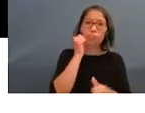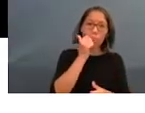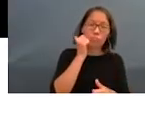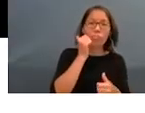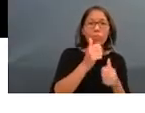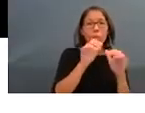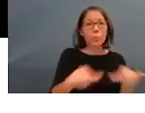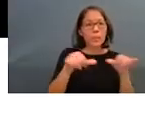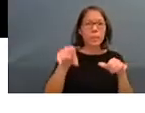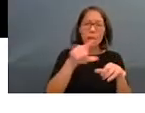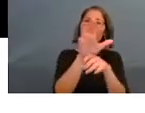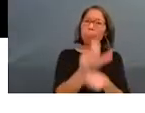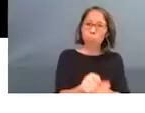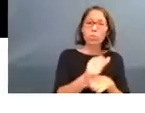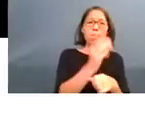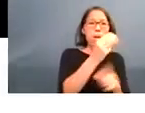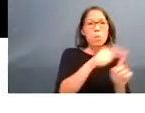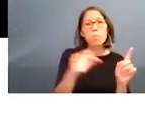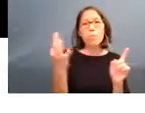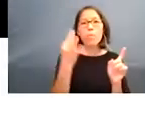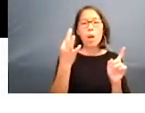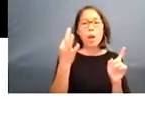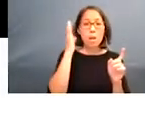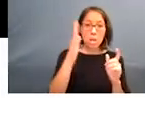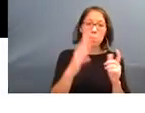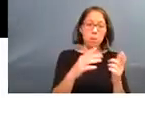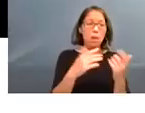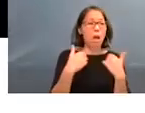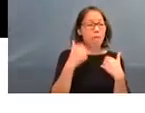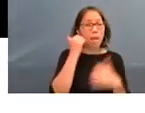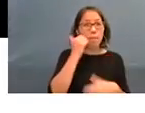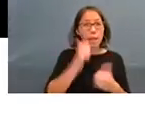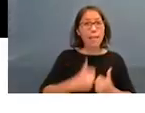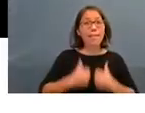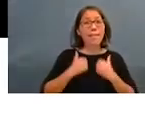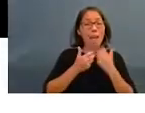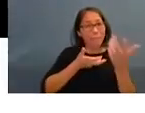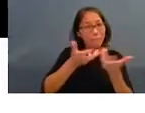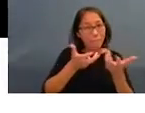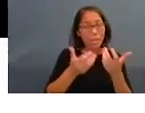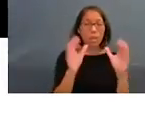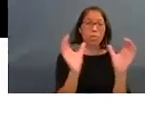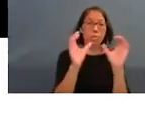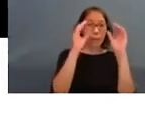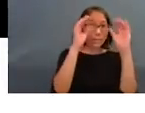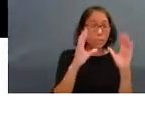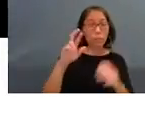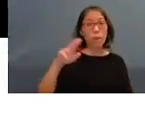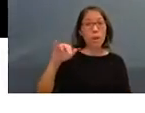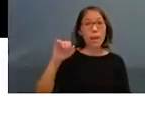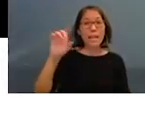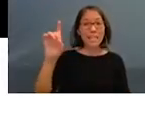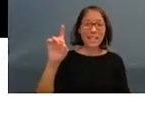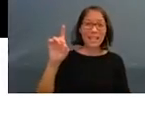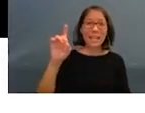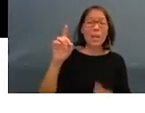you're very accustomed to. It will feature daily live interaction with certified teachers in Round Rock ISD, coupled